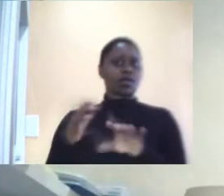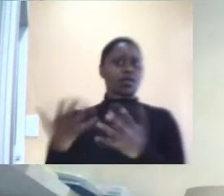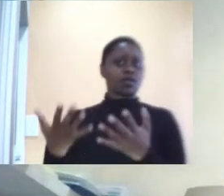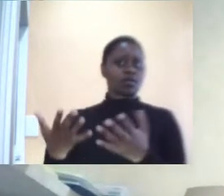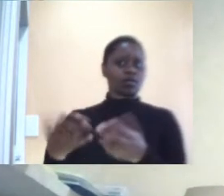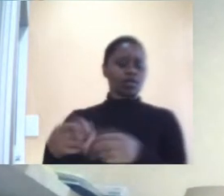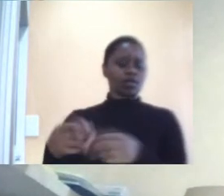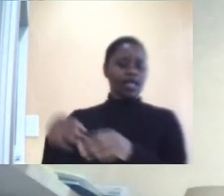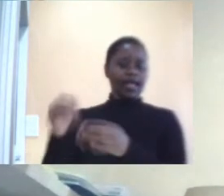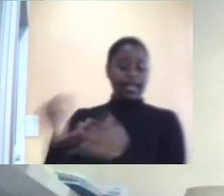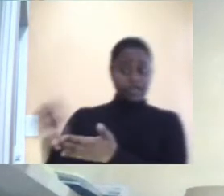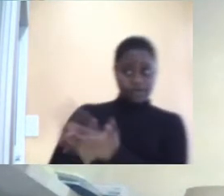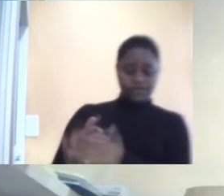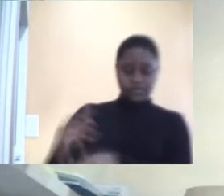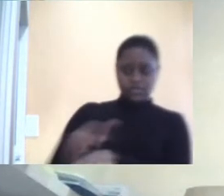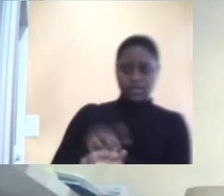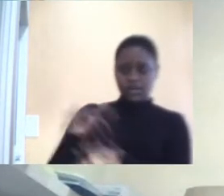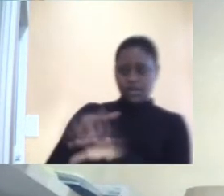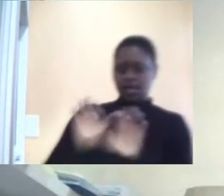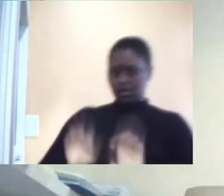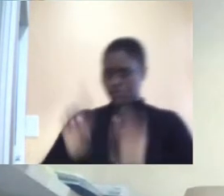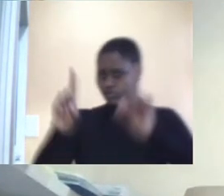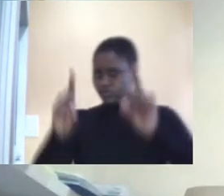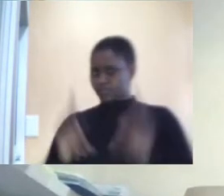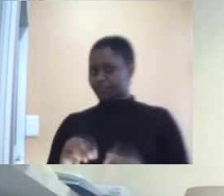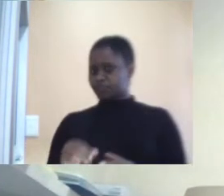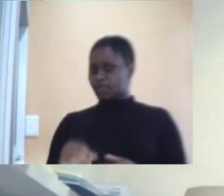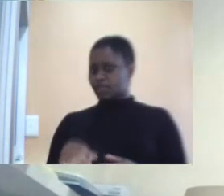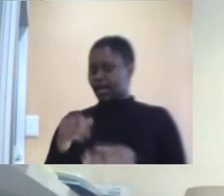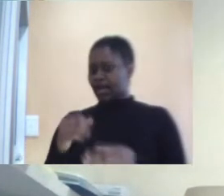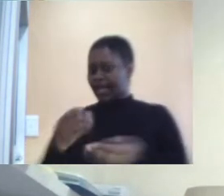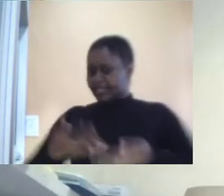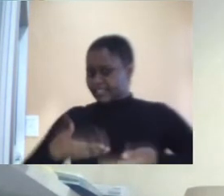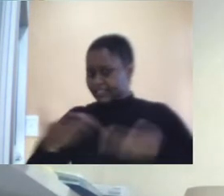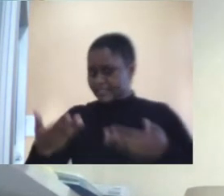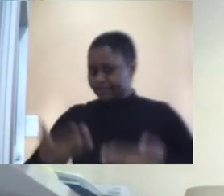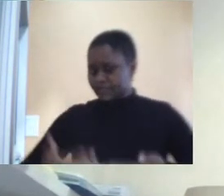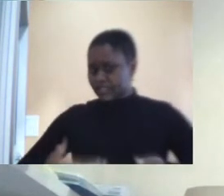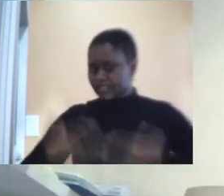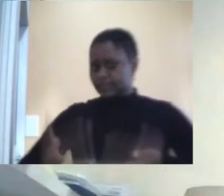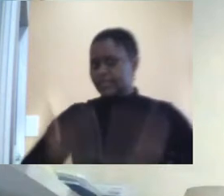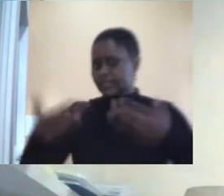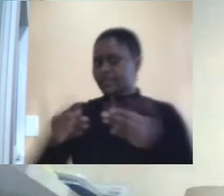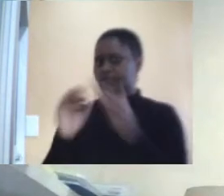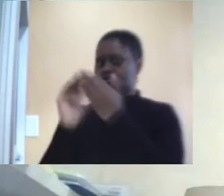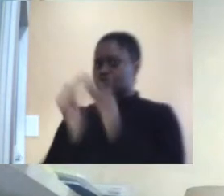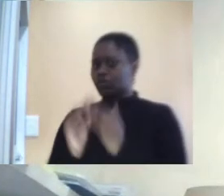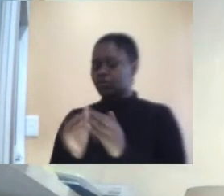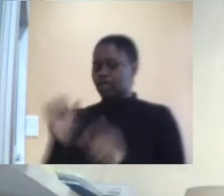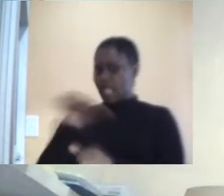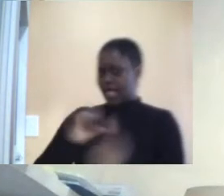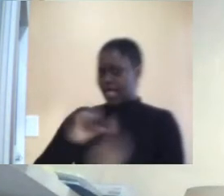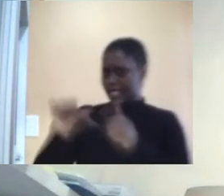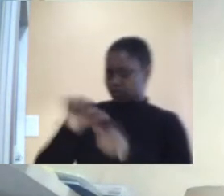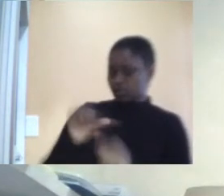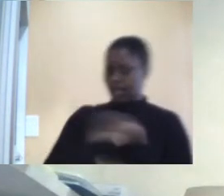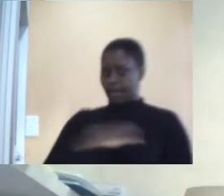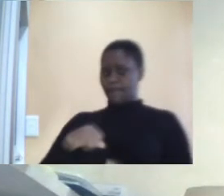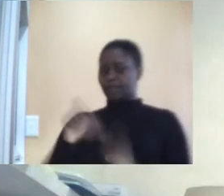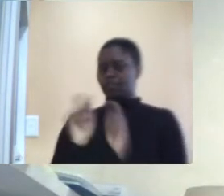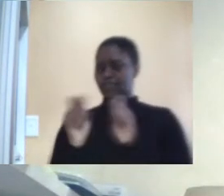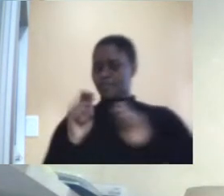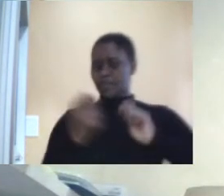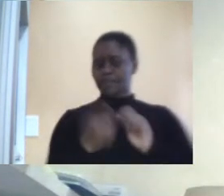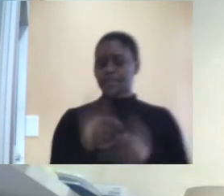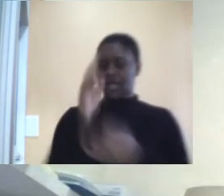and investment in farmer education and extension services as the most effective way to deal with social and behavioral changes.